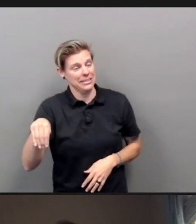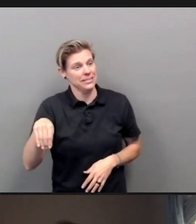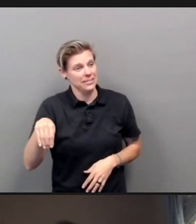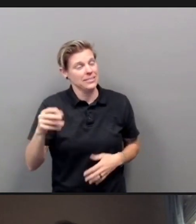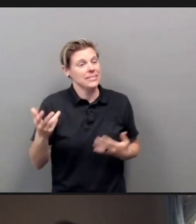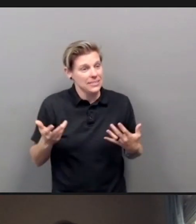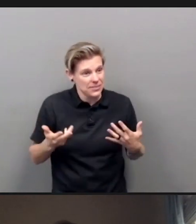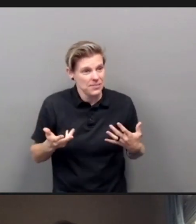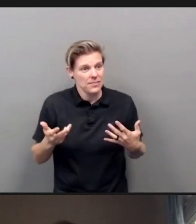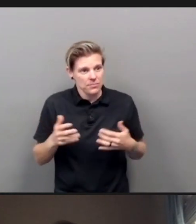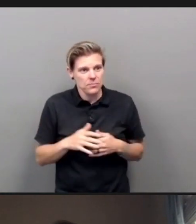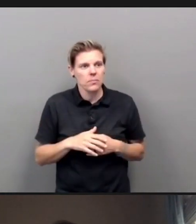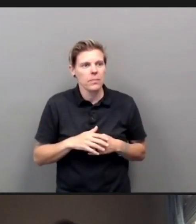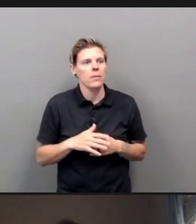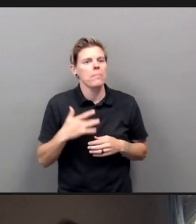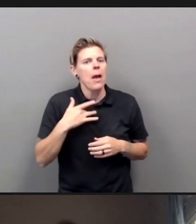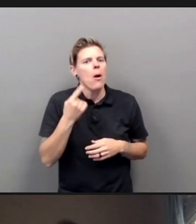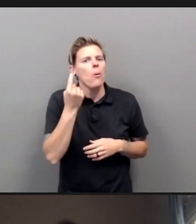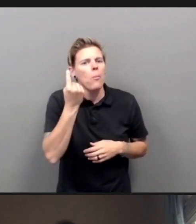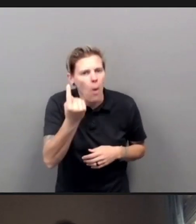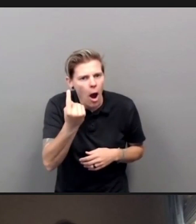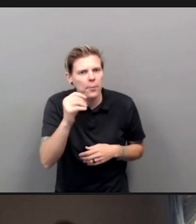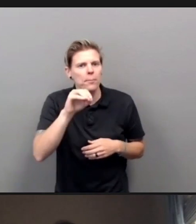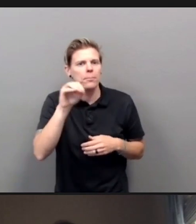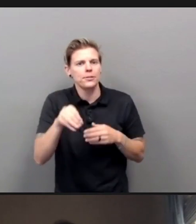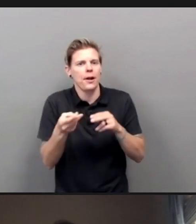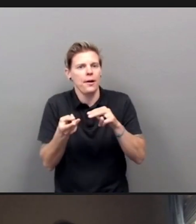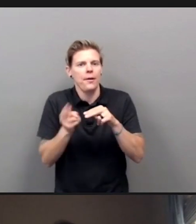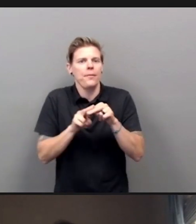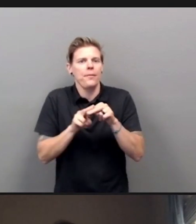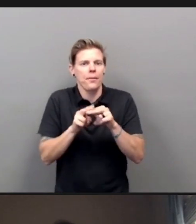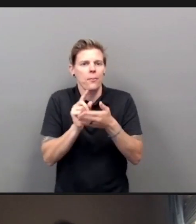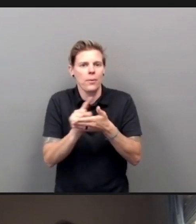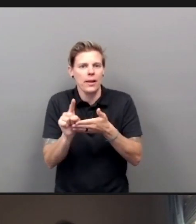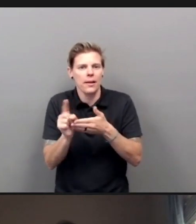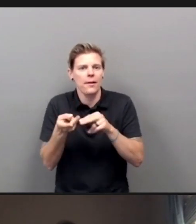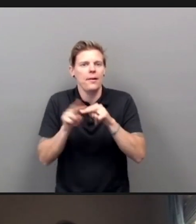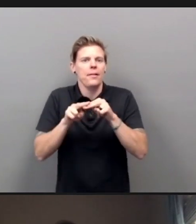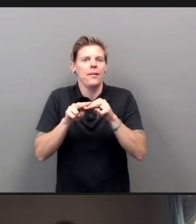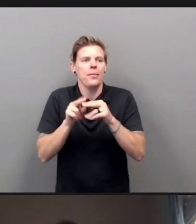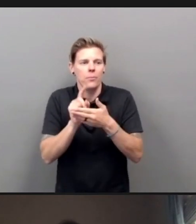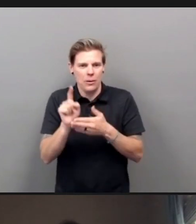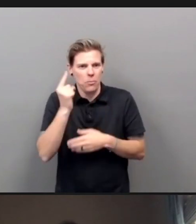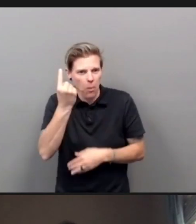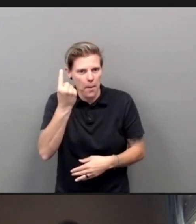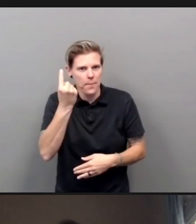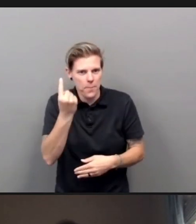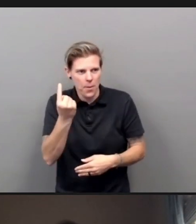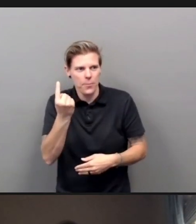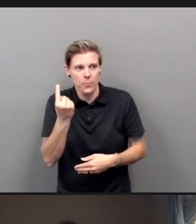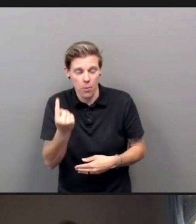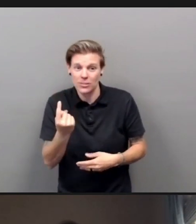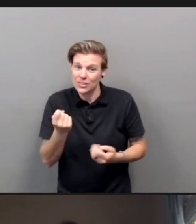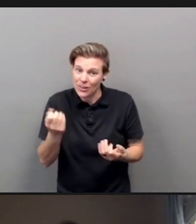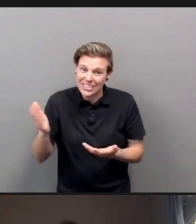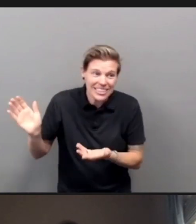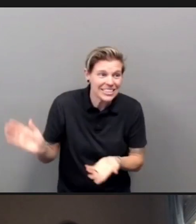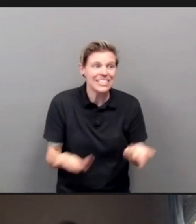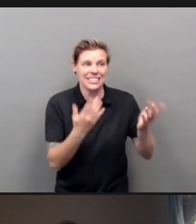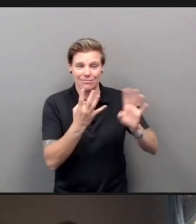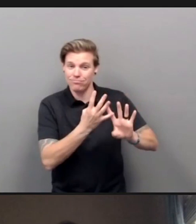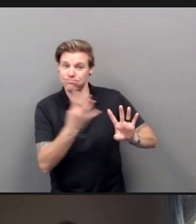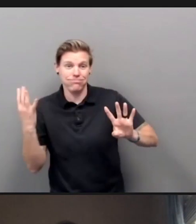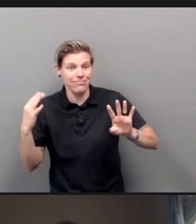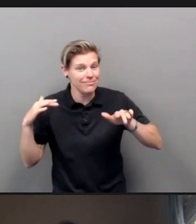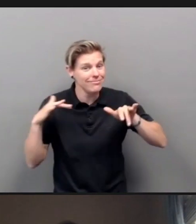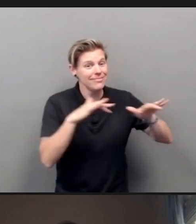1.1% a week, that's about 2.5 weeks or a little. The more people you get out, the sooner you'll get there. And I really like it too. Like